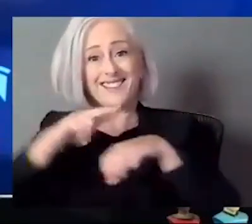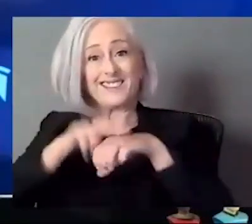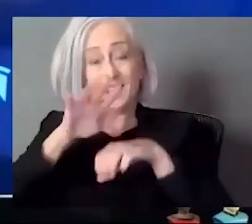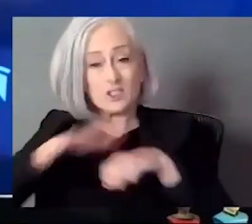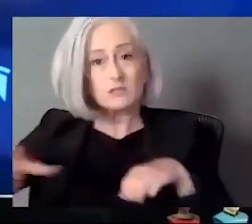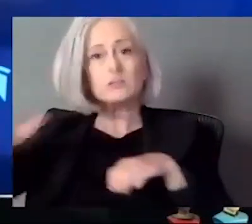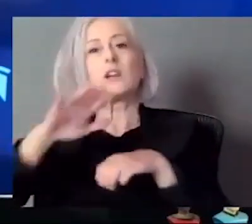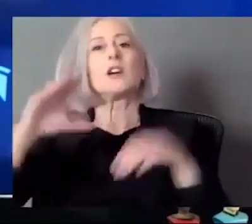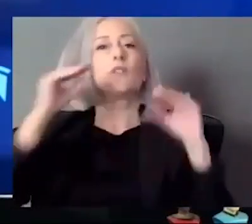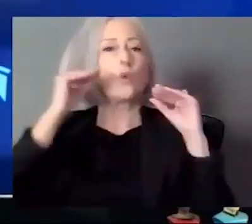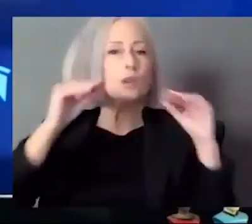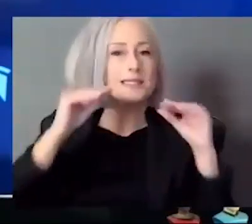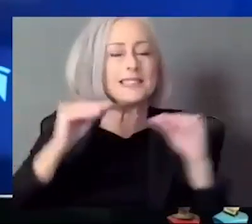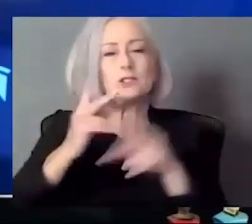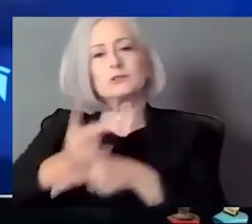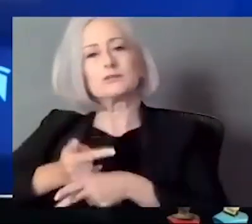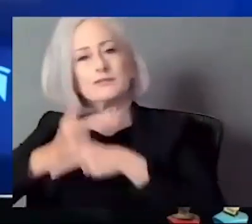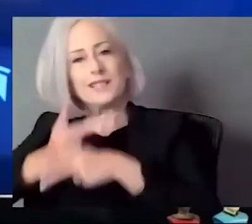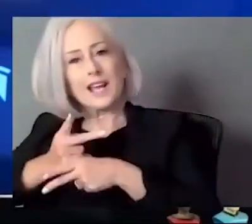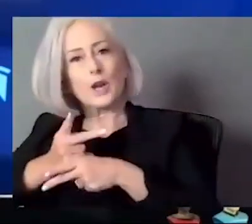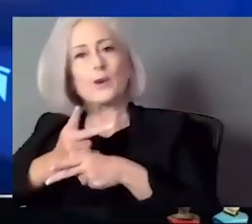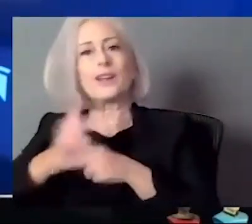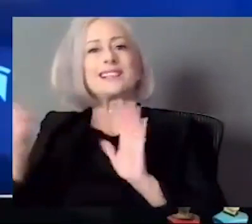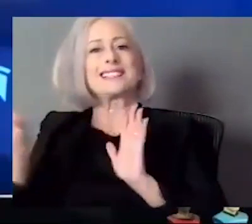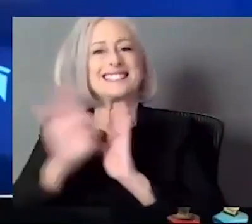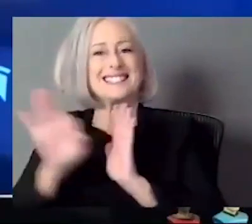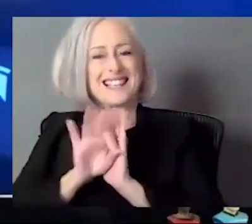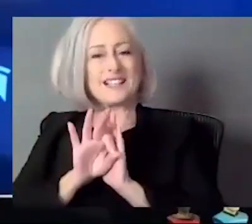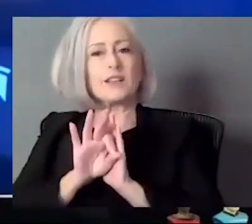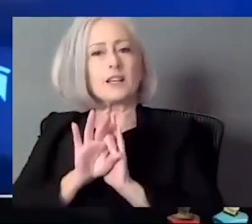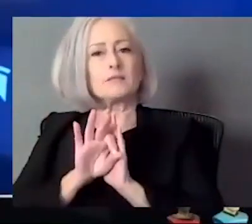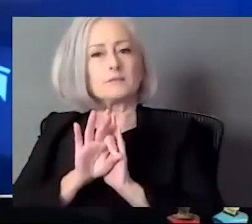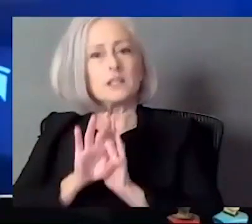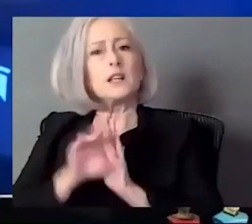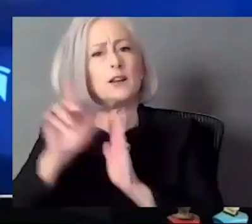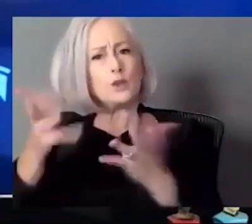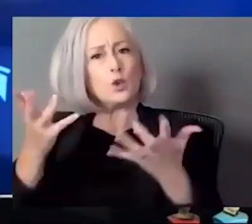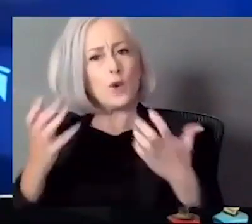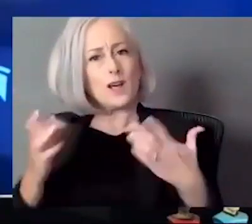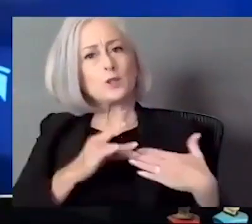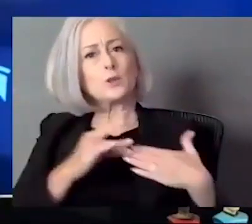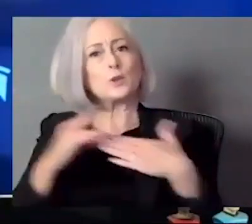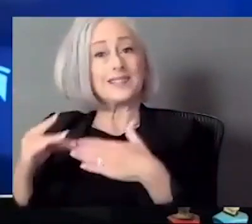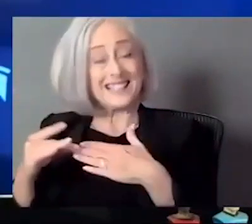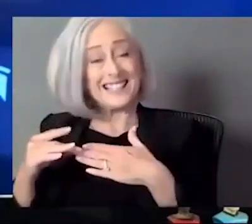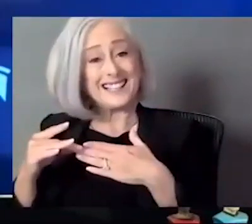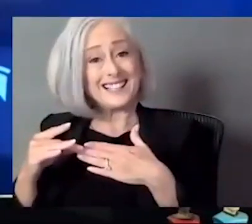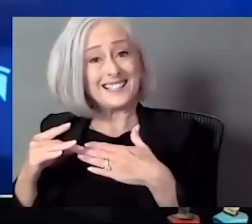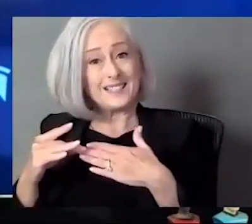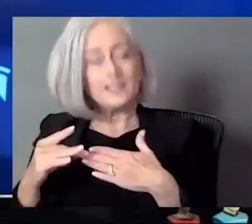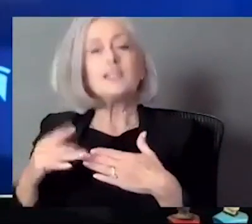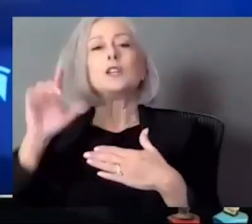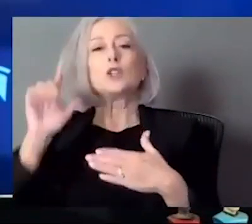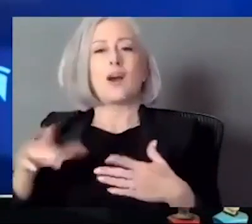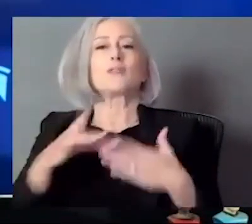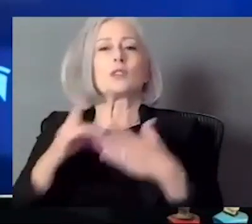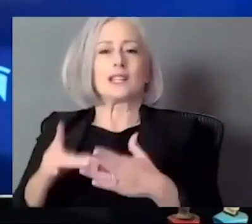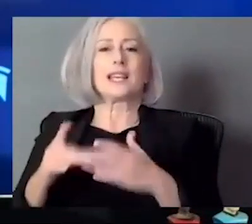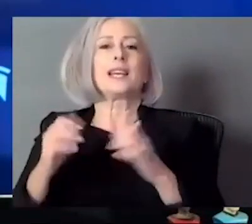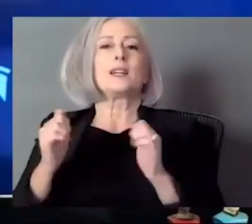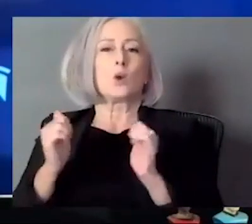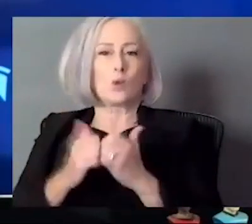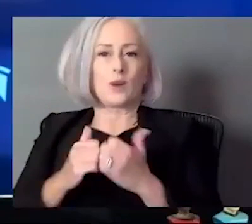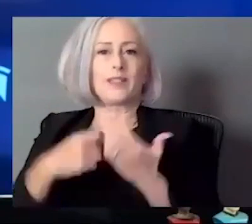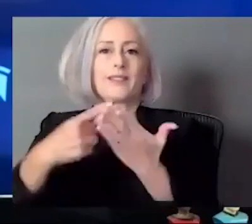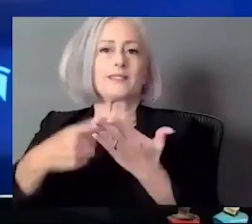I don't think I did those right, but those are the 4 key things. If you're going to lead the nation, you have to lead. And to be lead, you can't stay